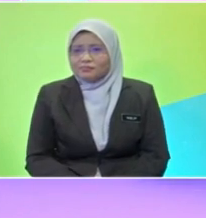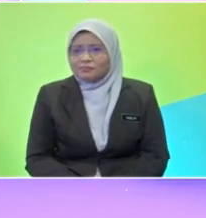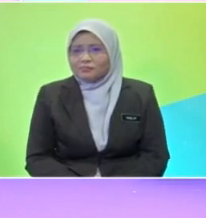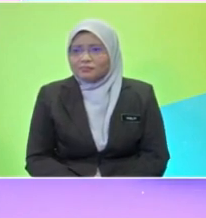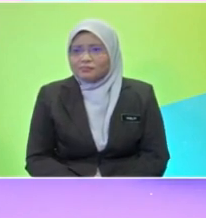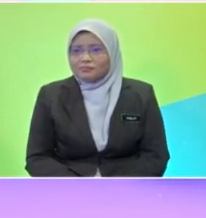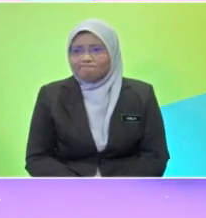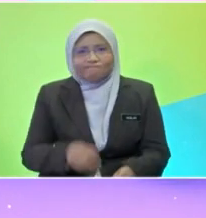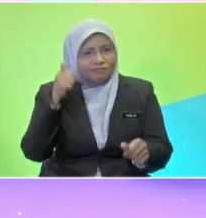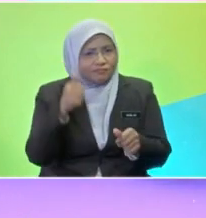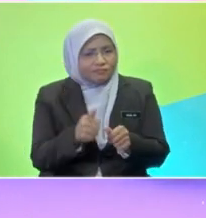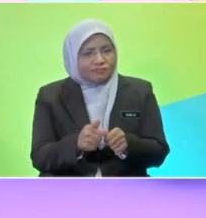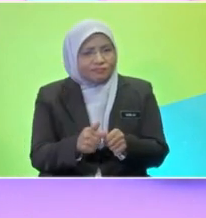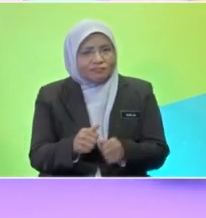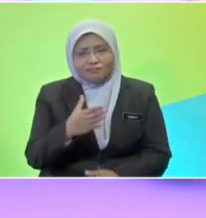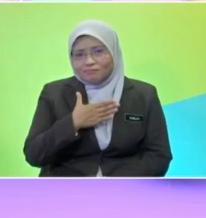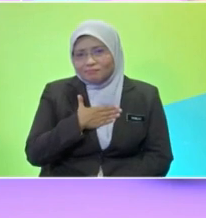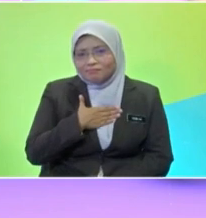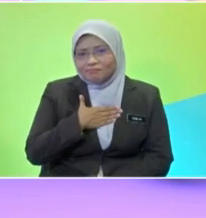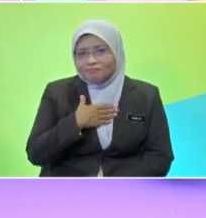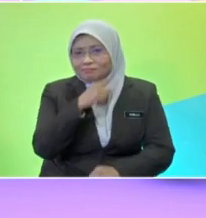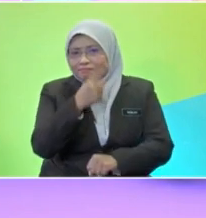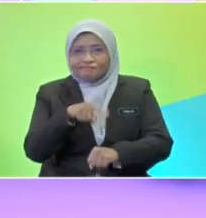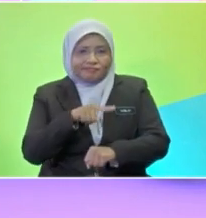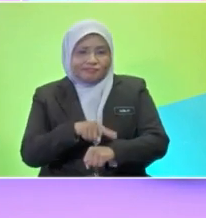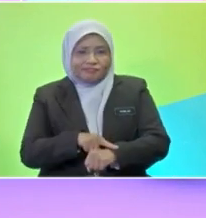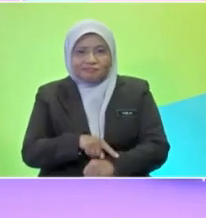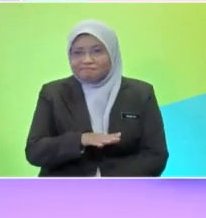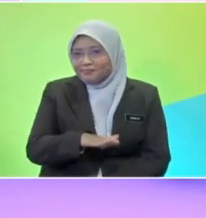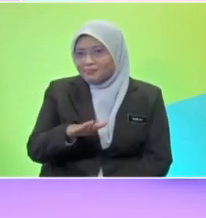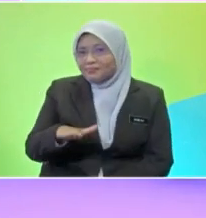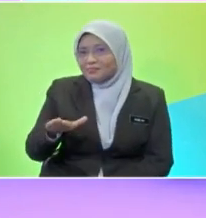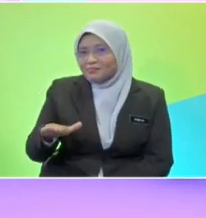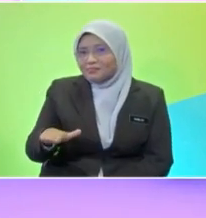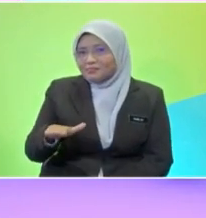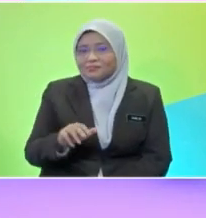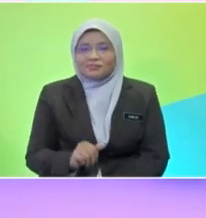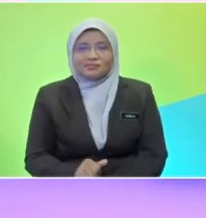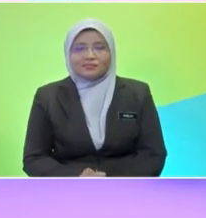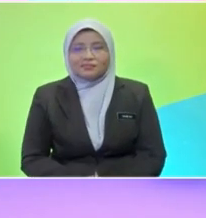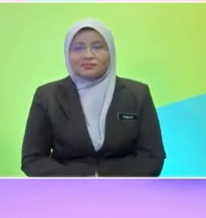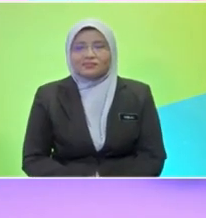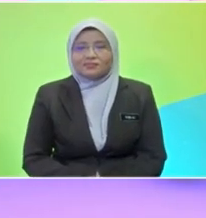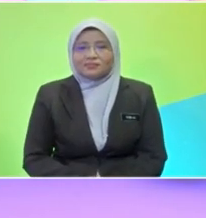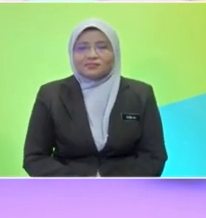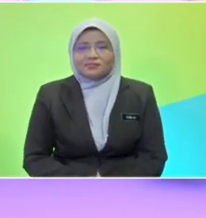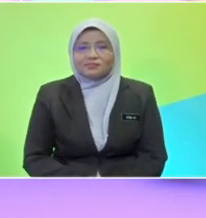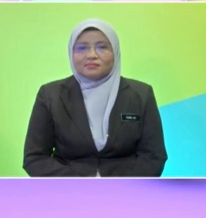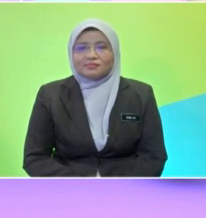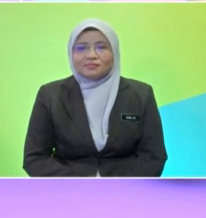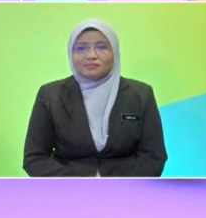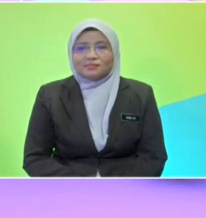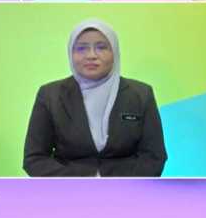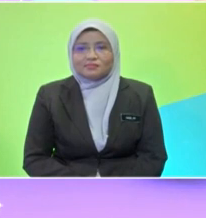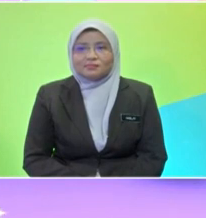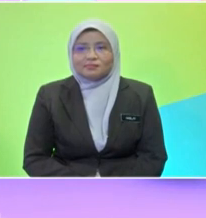memories. Bring back his childhood memories. Ooh, lovely. Reminiscent of our younger days. Okay, let's moving